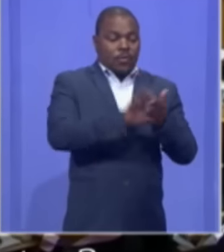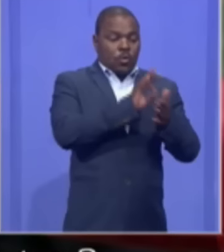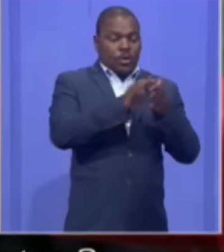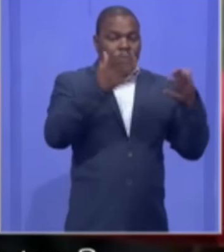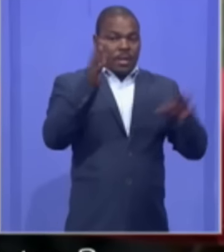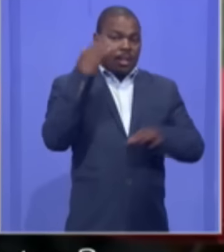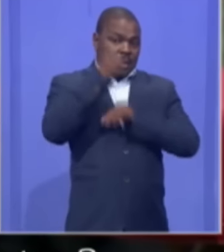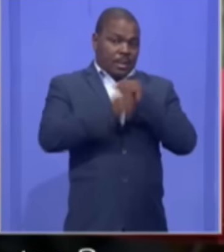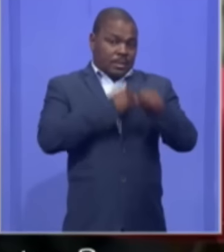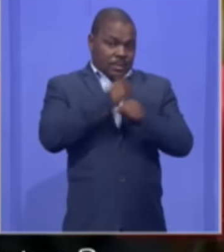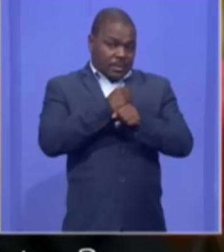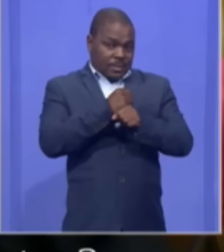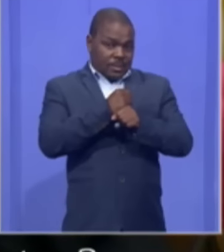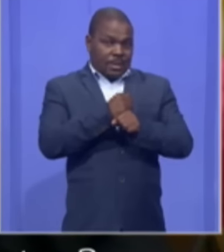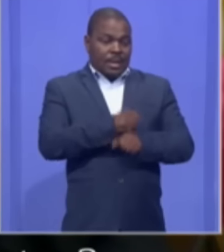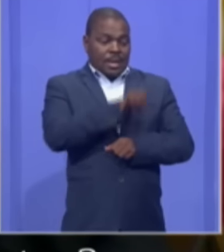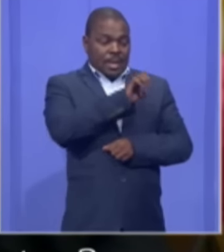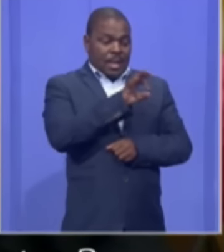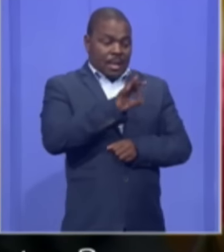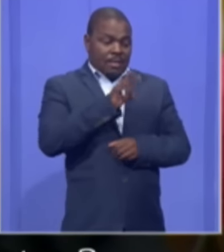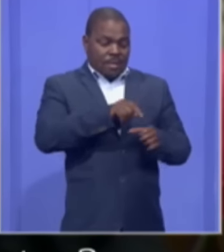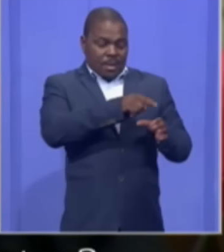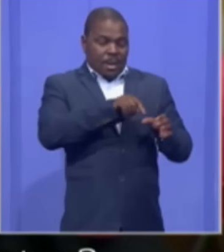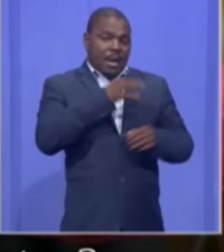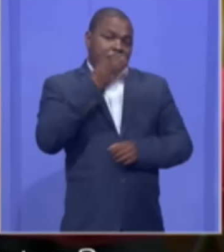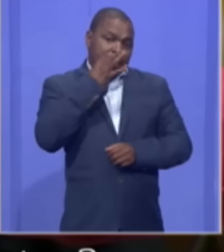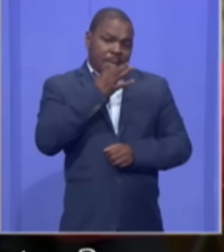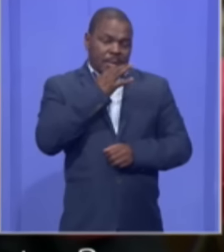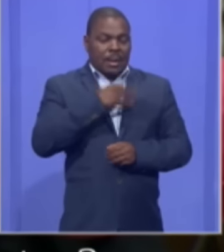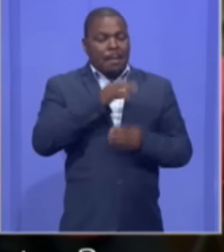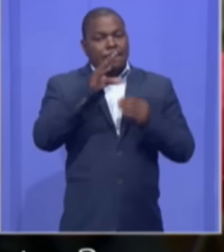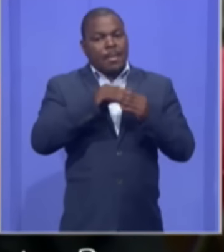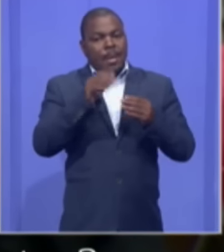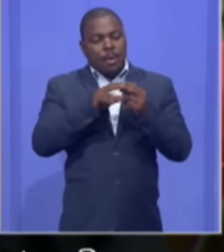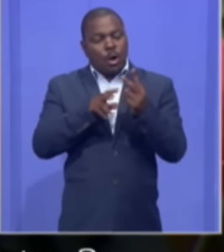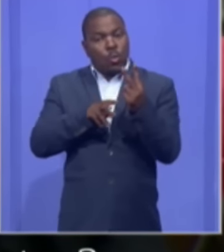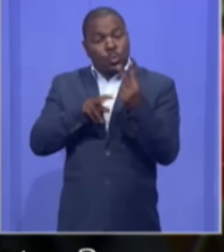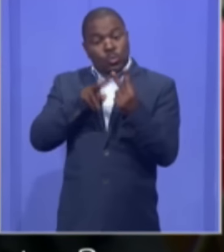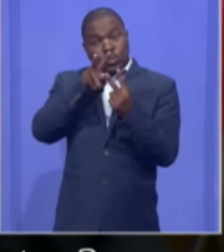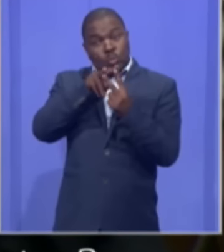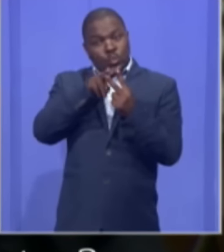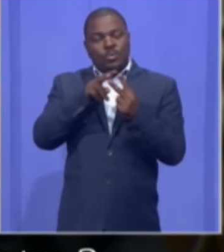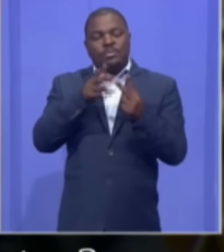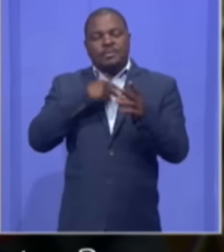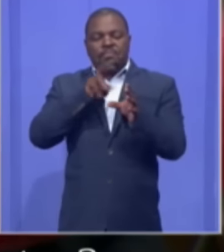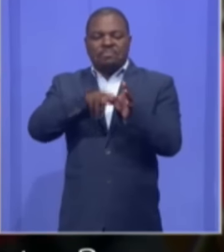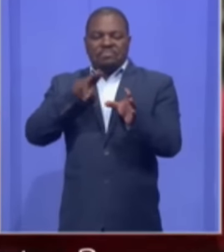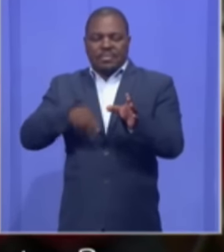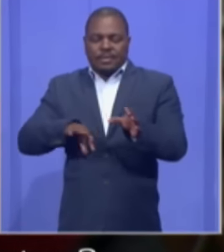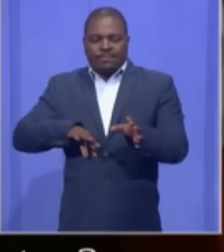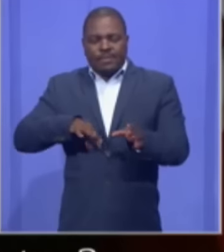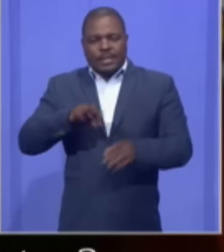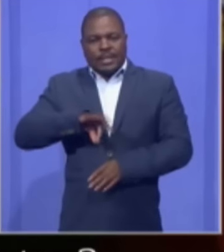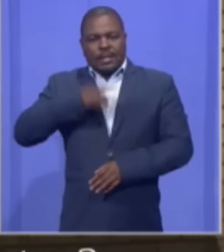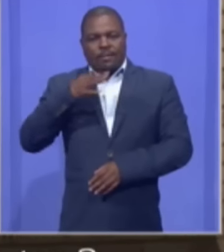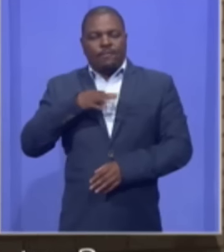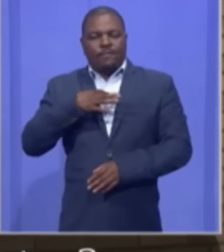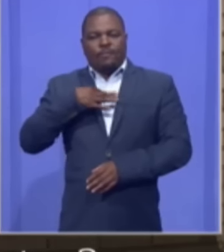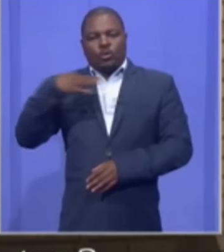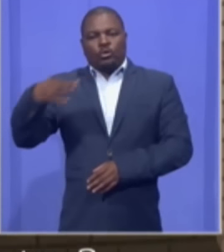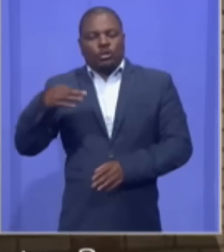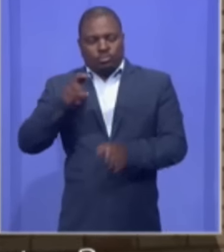tsa monongwaha. EFF e re ditho tsena tsa yona tse pedi di itokollotse mokgeng ka boithaopo. Tetyana